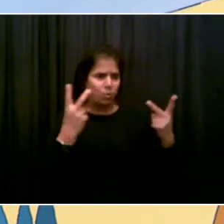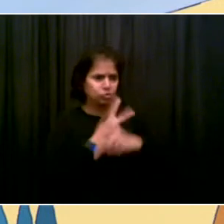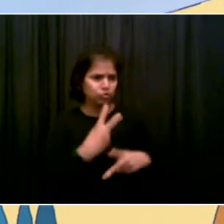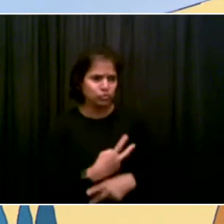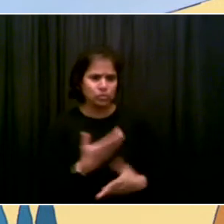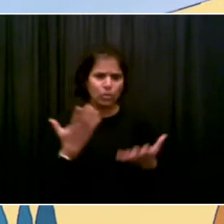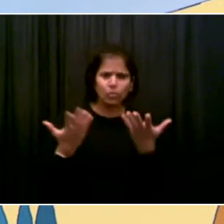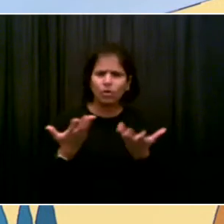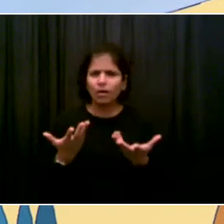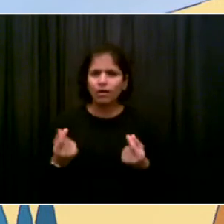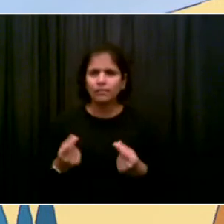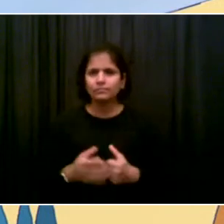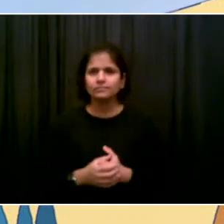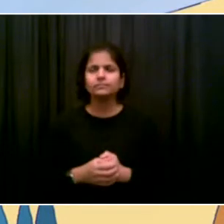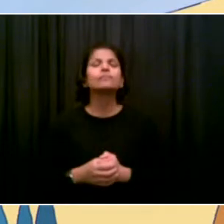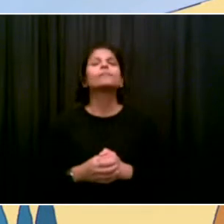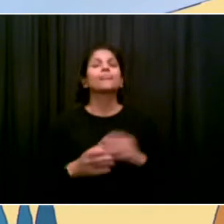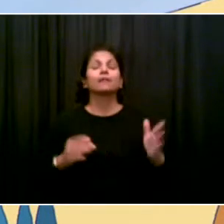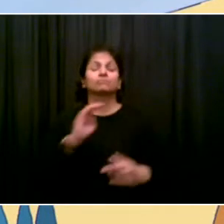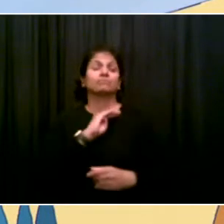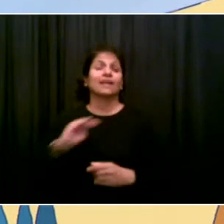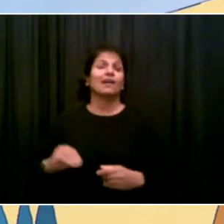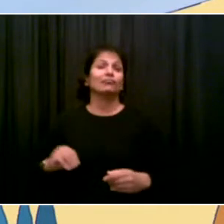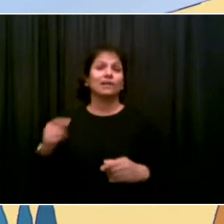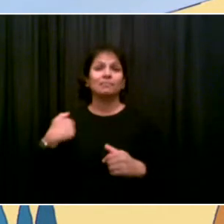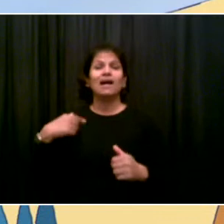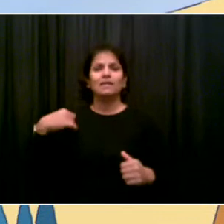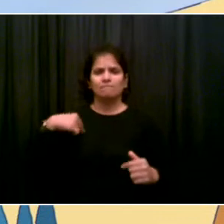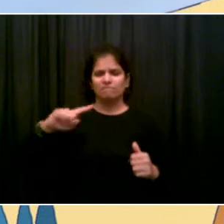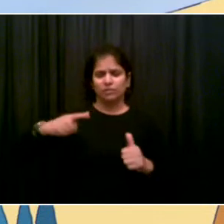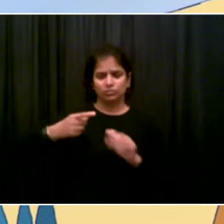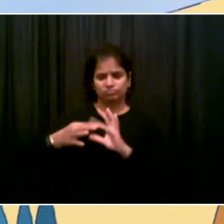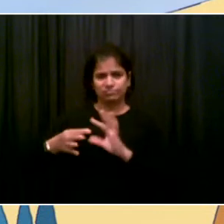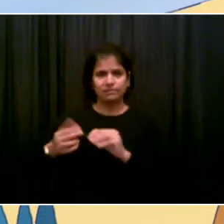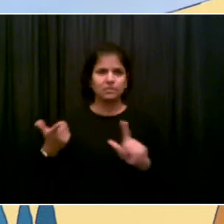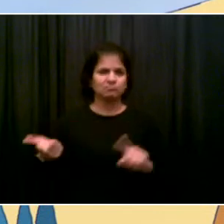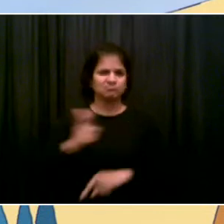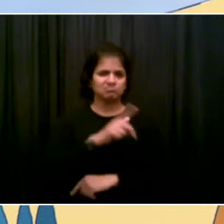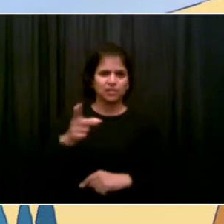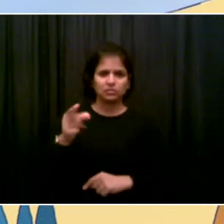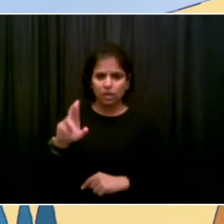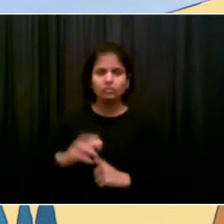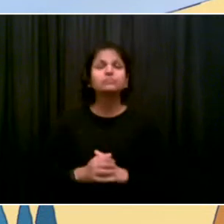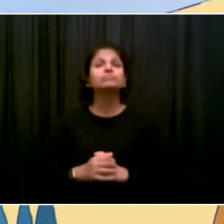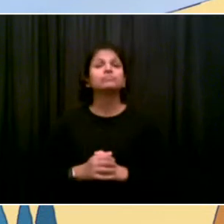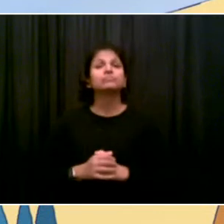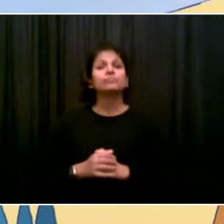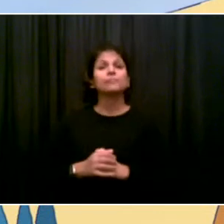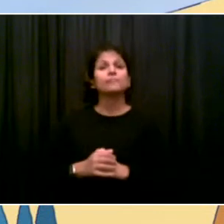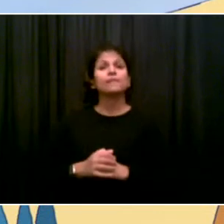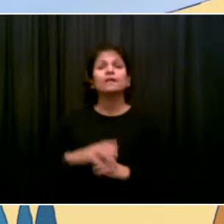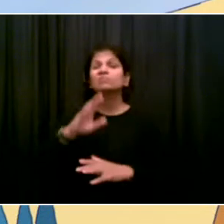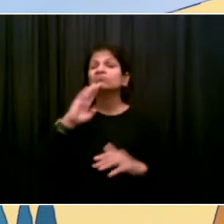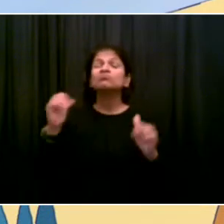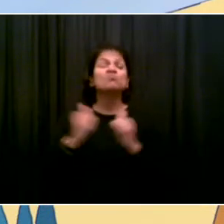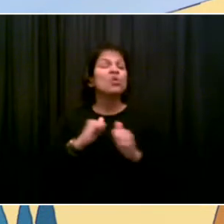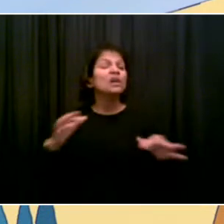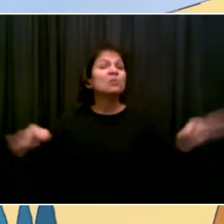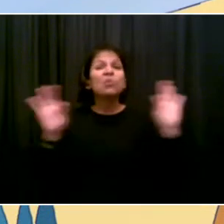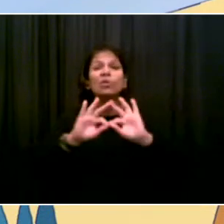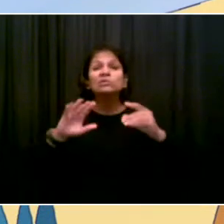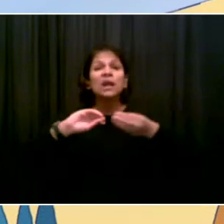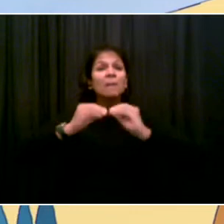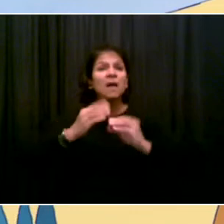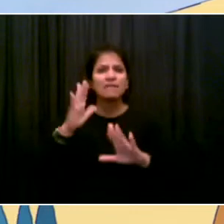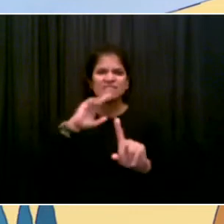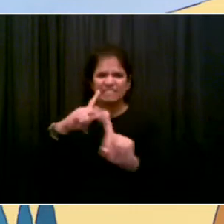speak to my fellow New Yorkers, bottom line, the number of vaccinated New Yorkers is the single most important fact. That's the